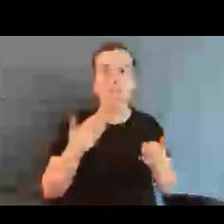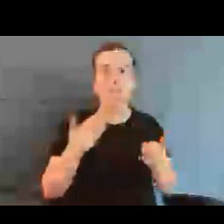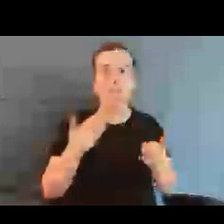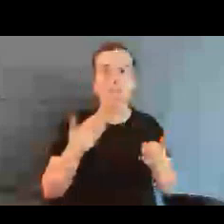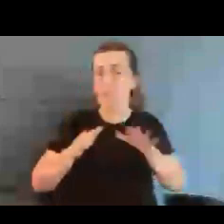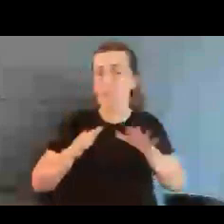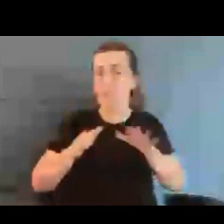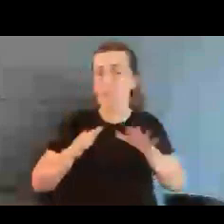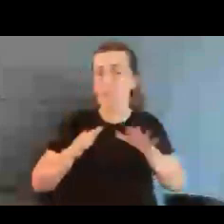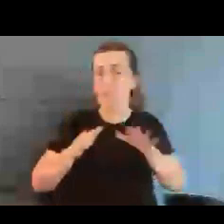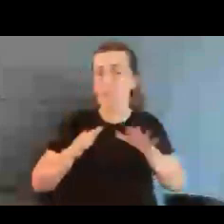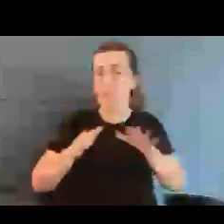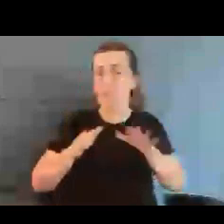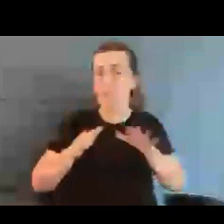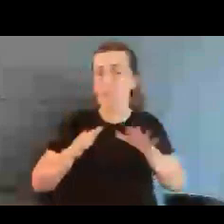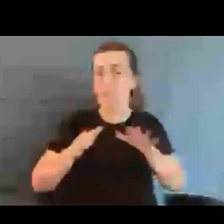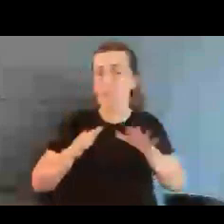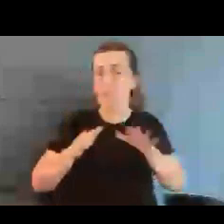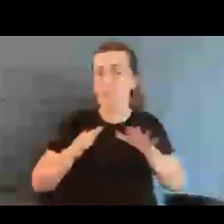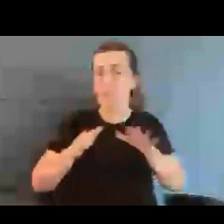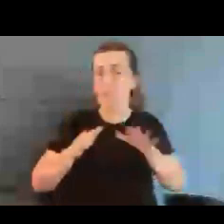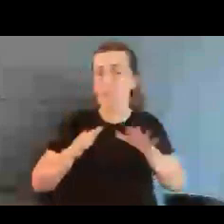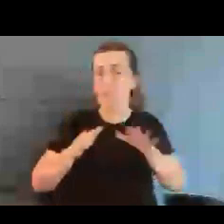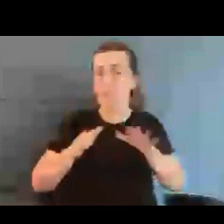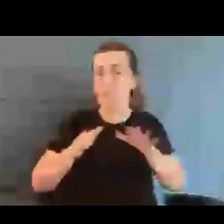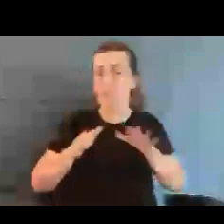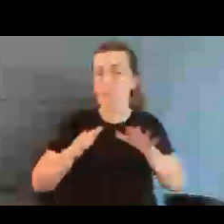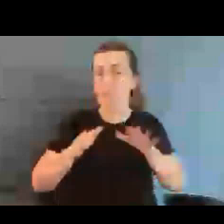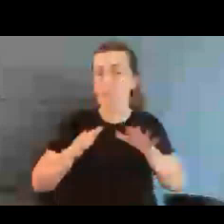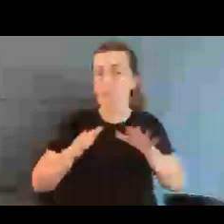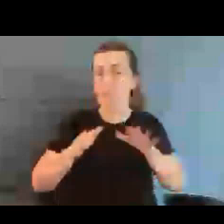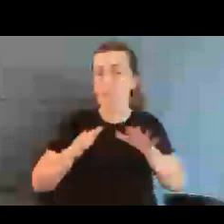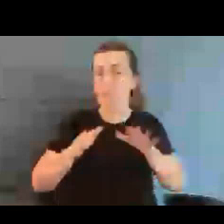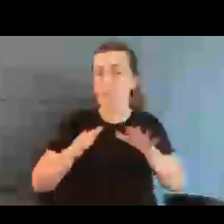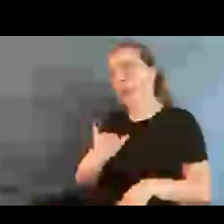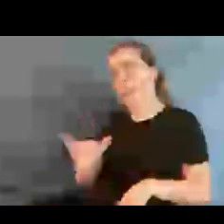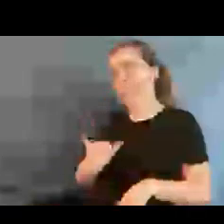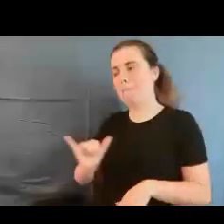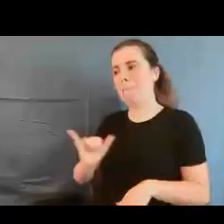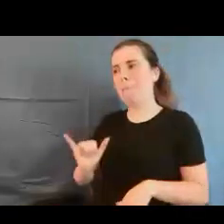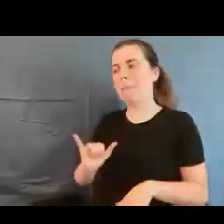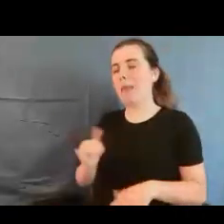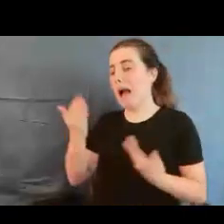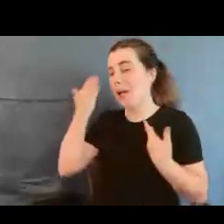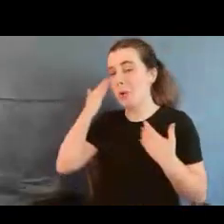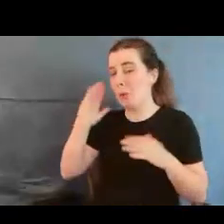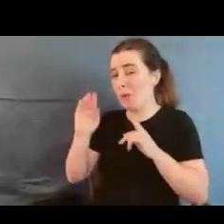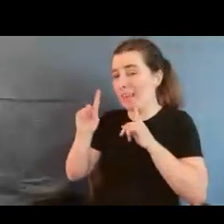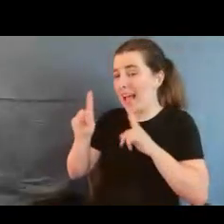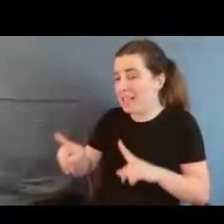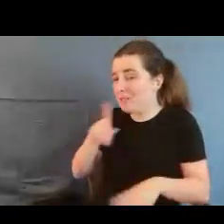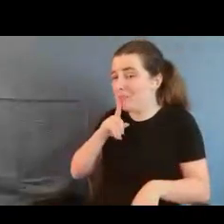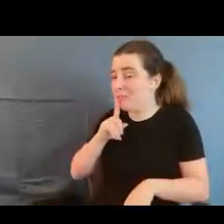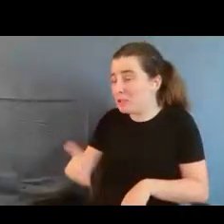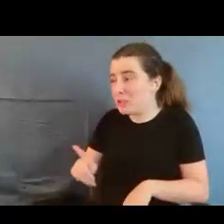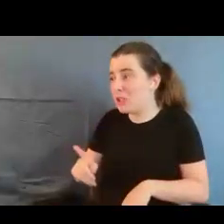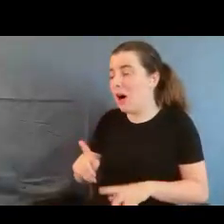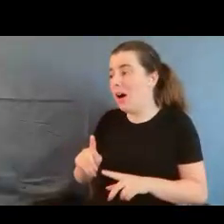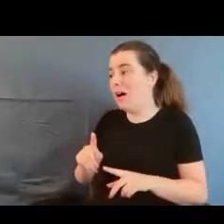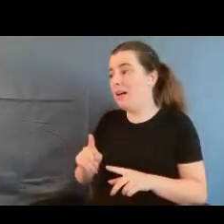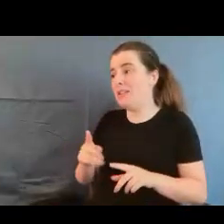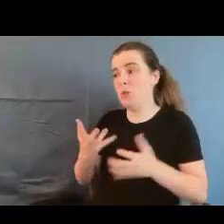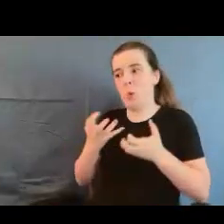yes. yeah, Let I'm not me sure. I don't want to promise that. Yes, same. I don't know the answer for sure, so I want to make sure I don't